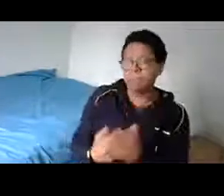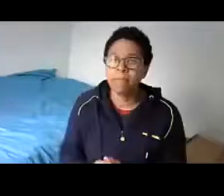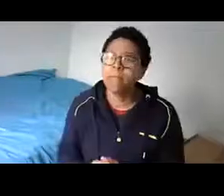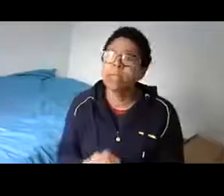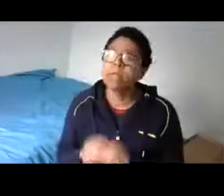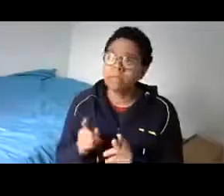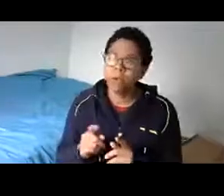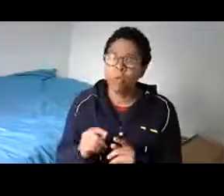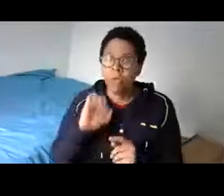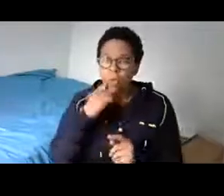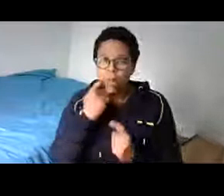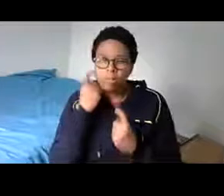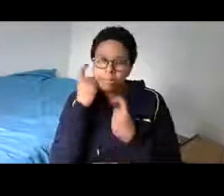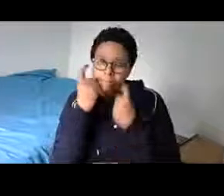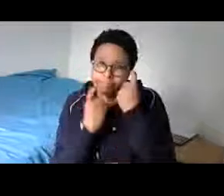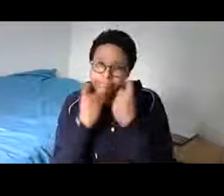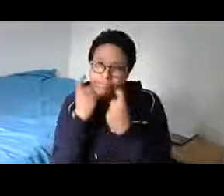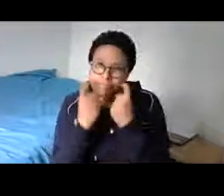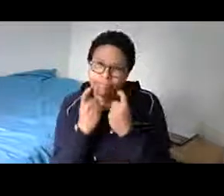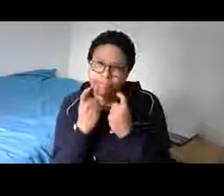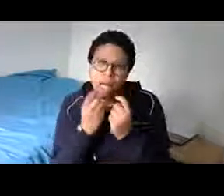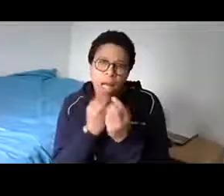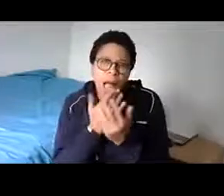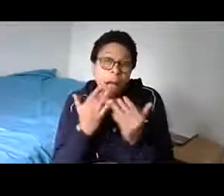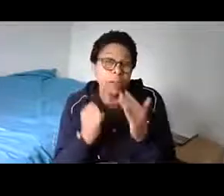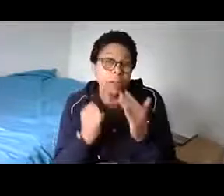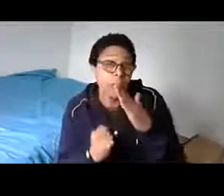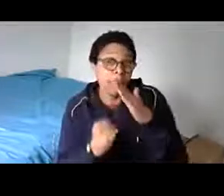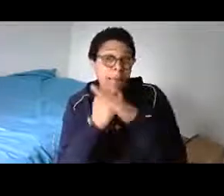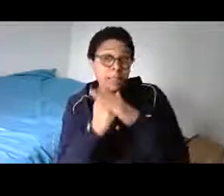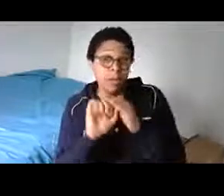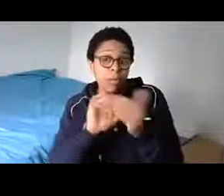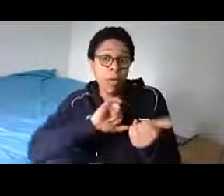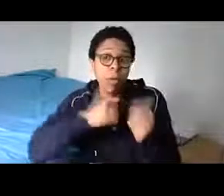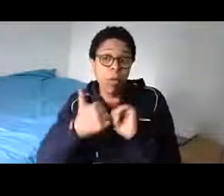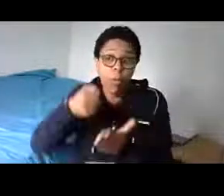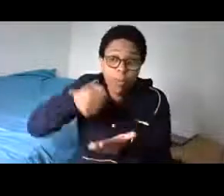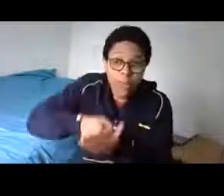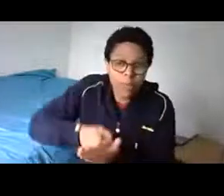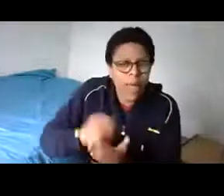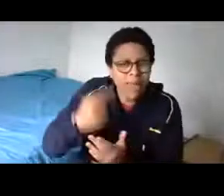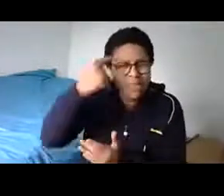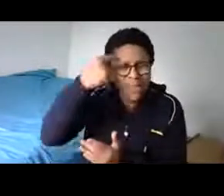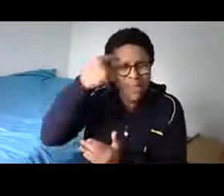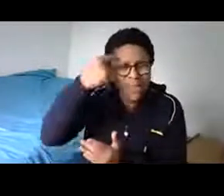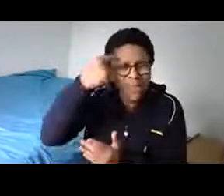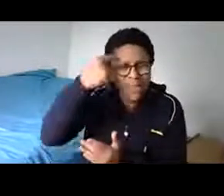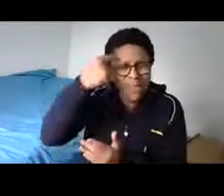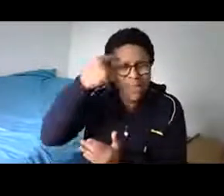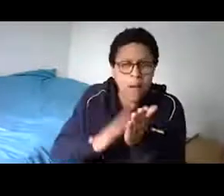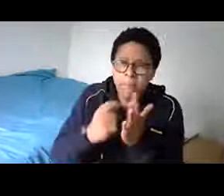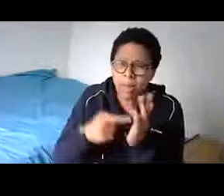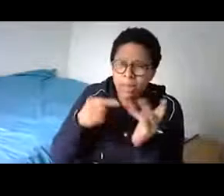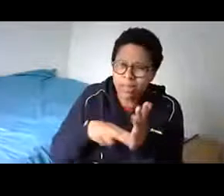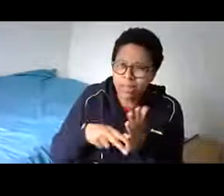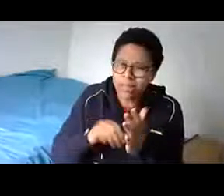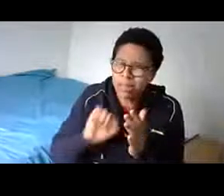that, and I think, does Merton have £10 or something? I'm not